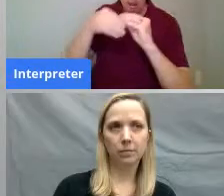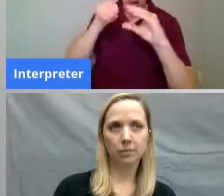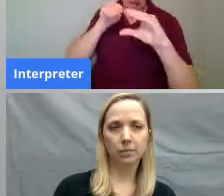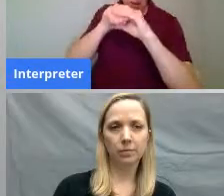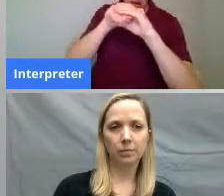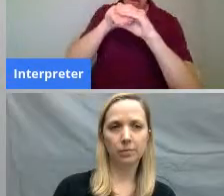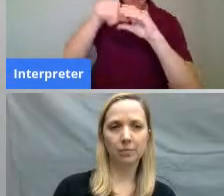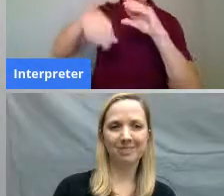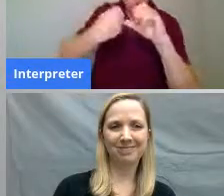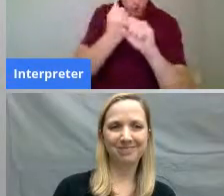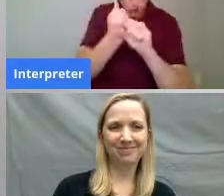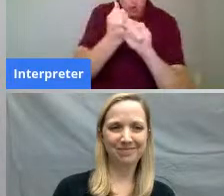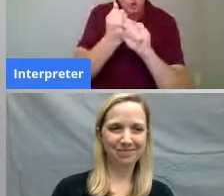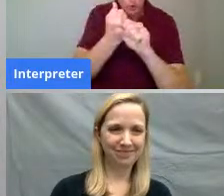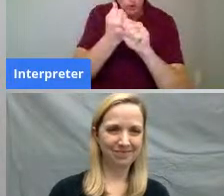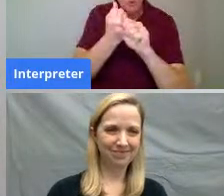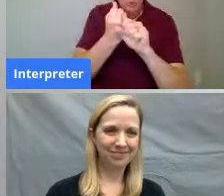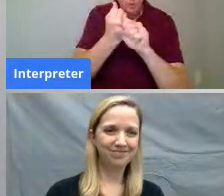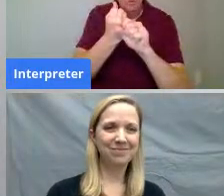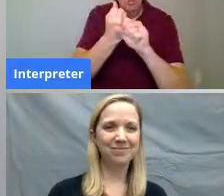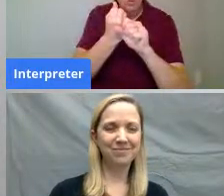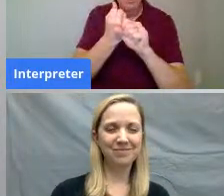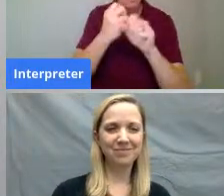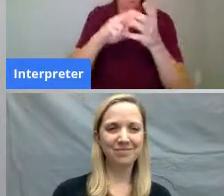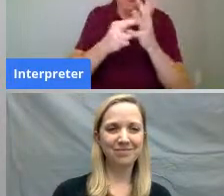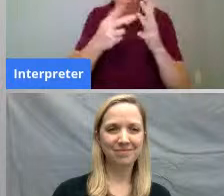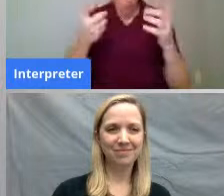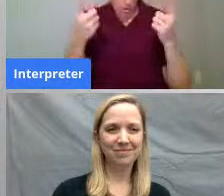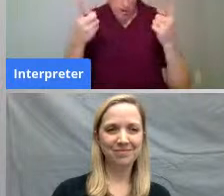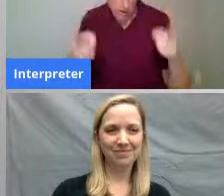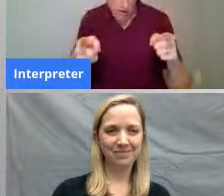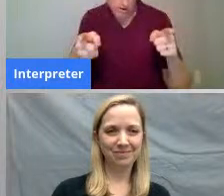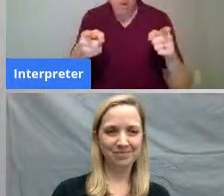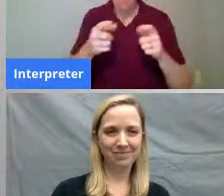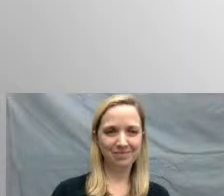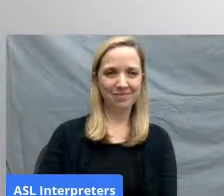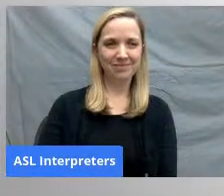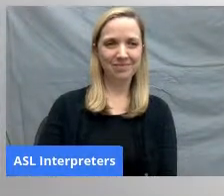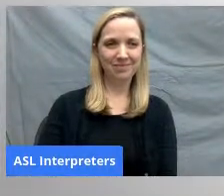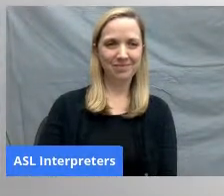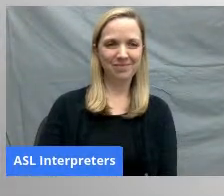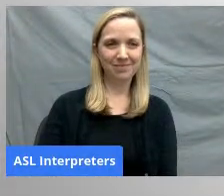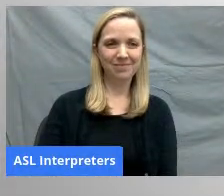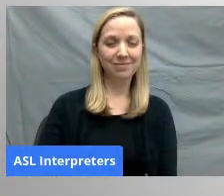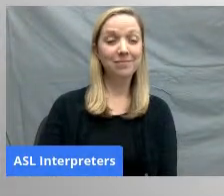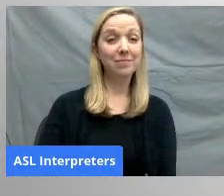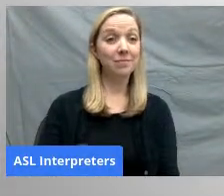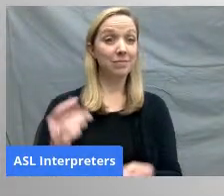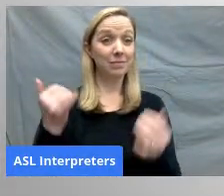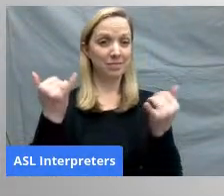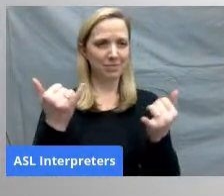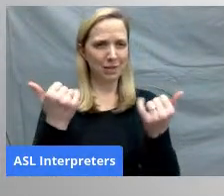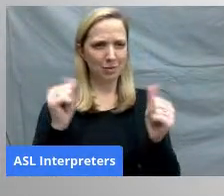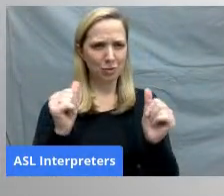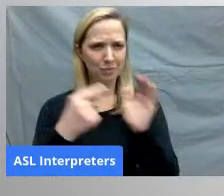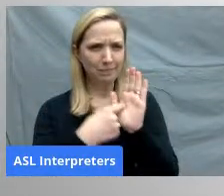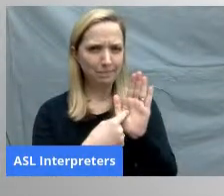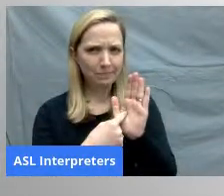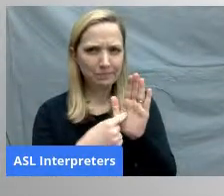year, our overall, I can get over here.